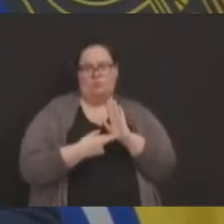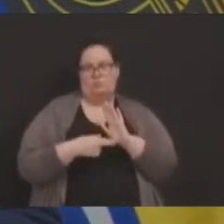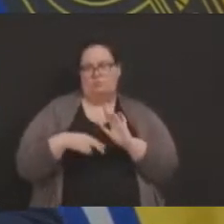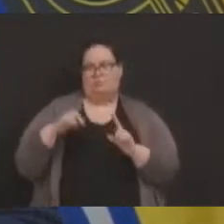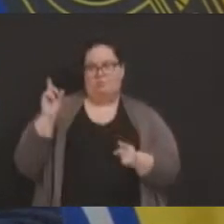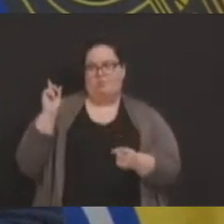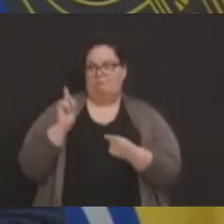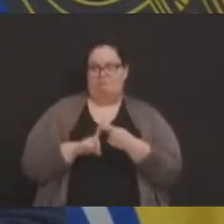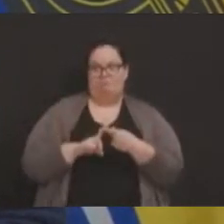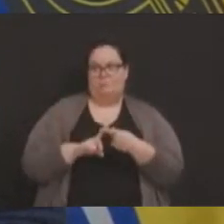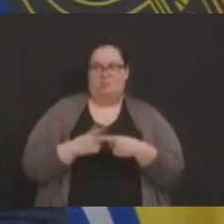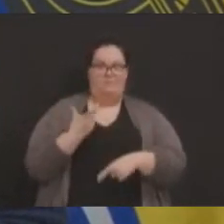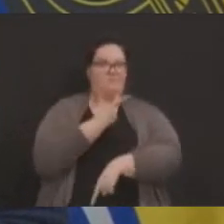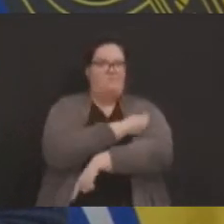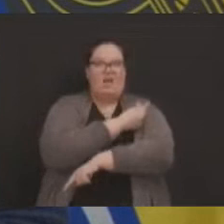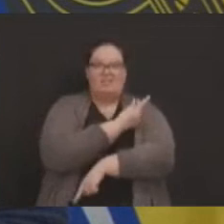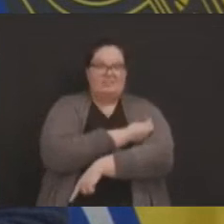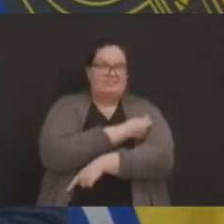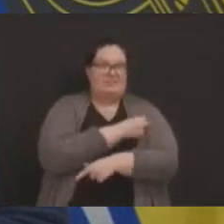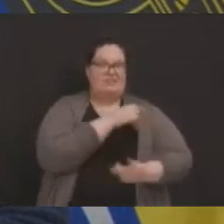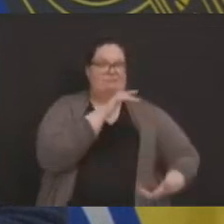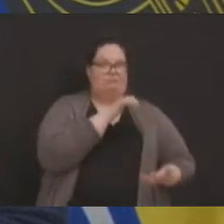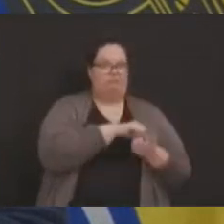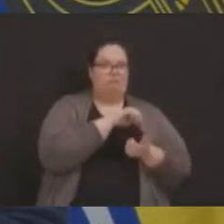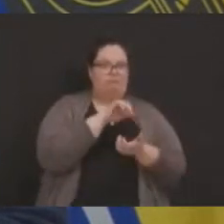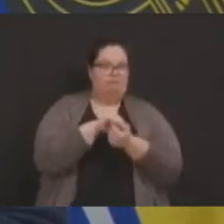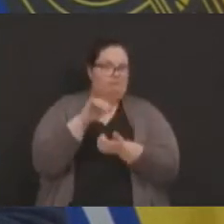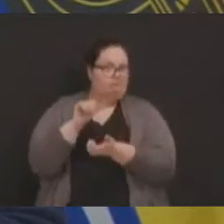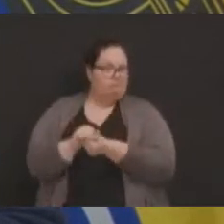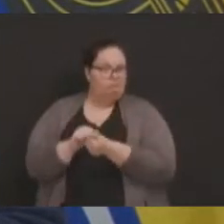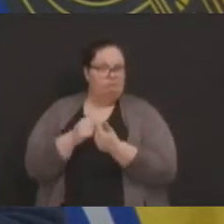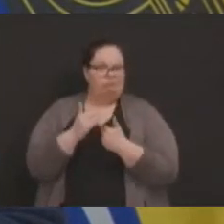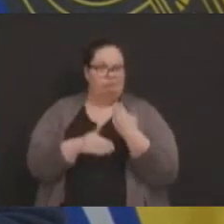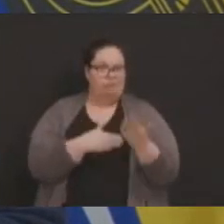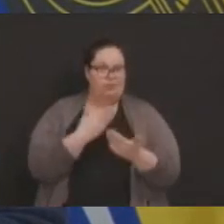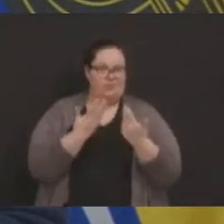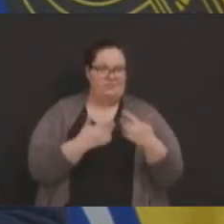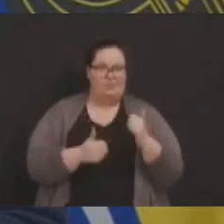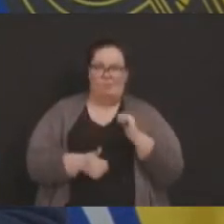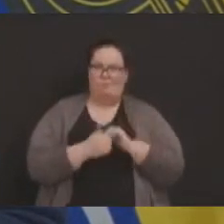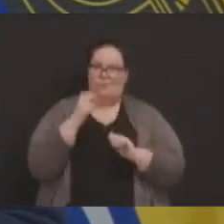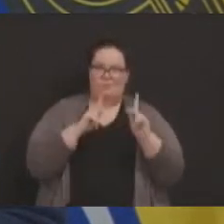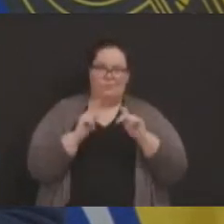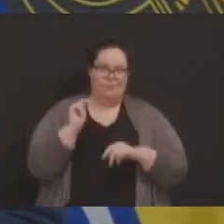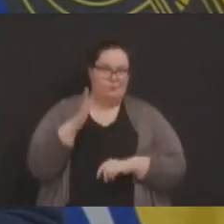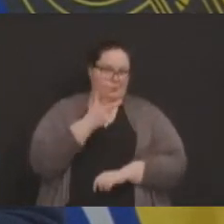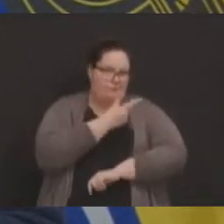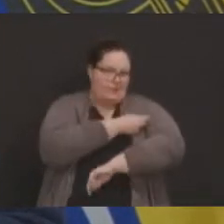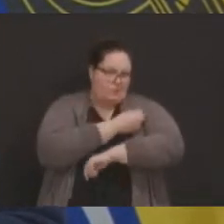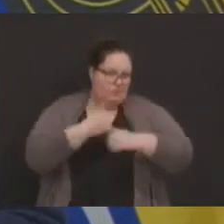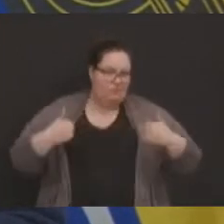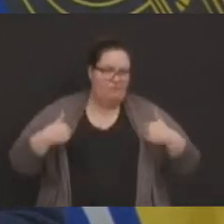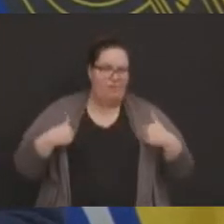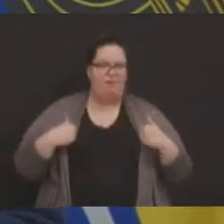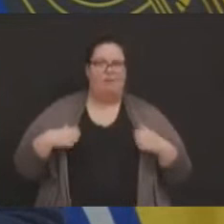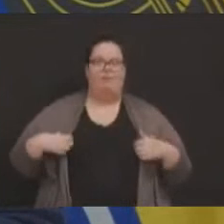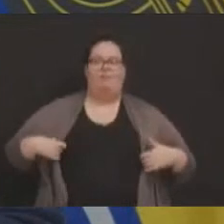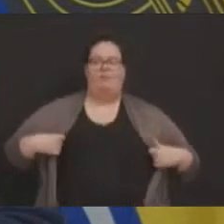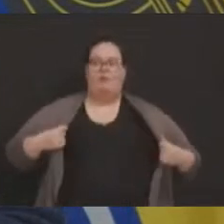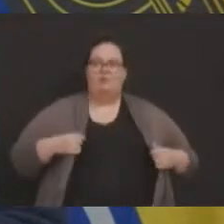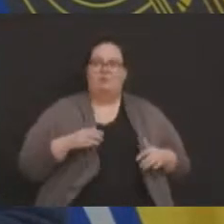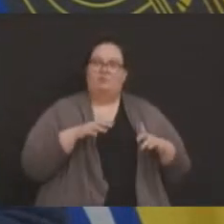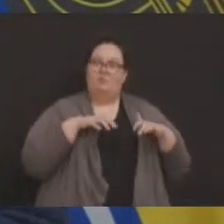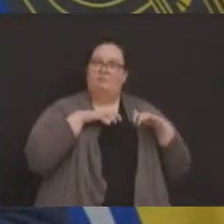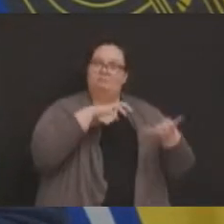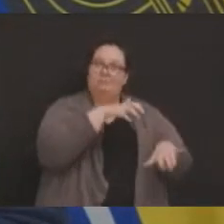mass vaccinations out there in our communities, till we understand the variants that are now we are at risk